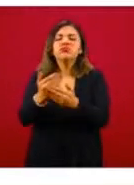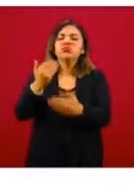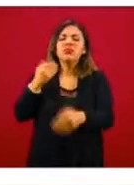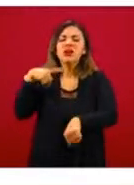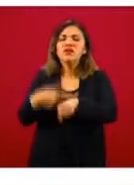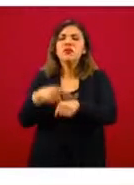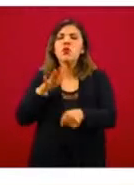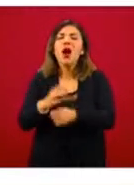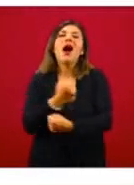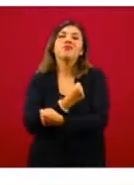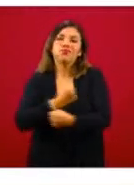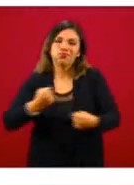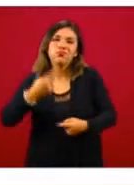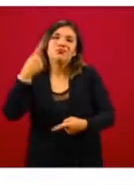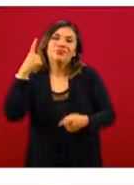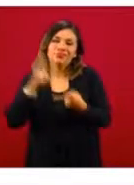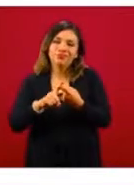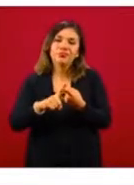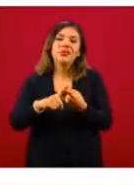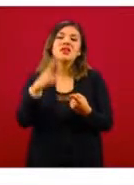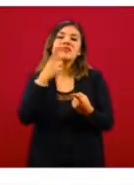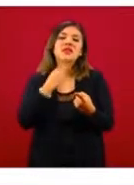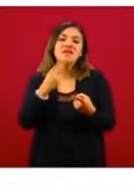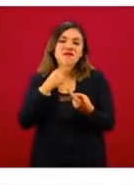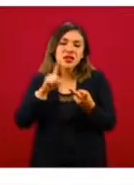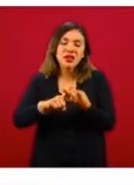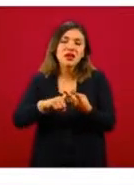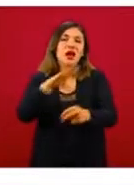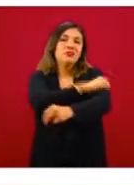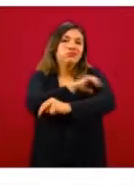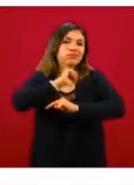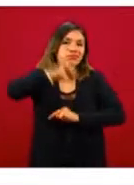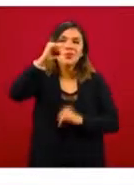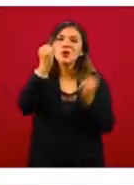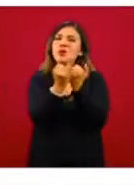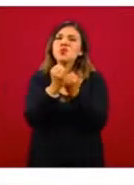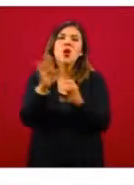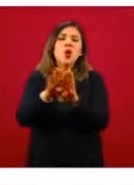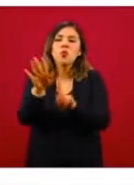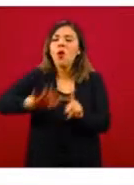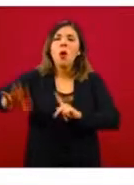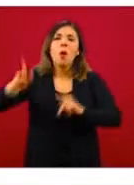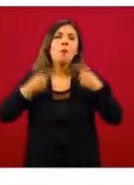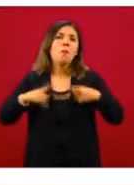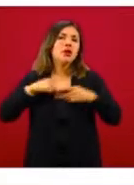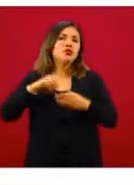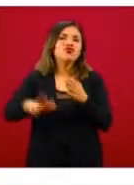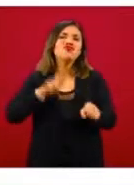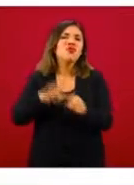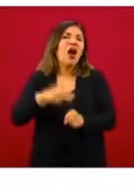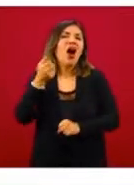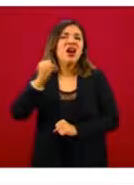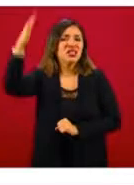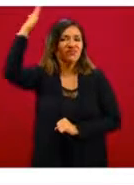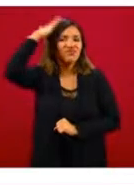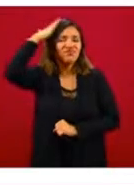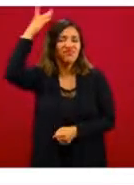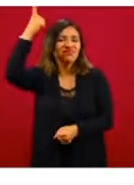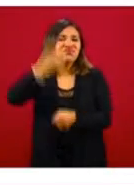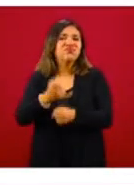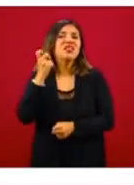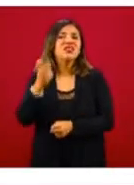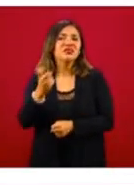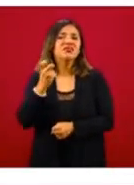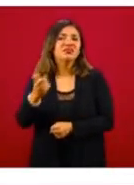professionals: obesity, hypertension, and diabetes, as we've seen, that are present in the general population and that